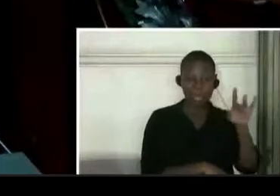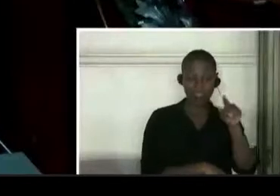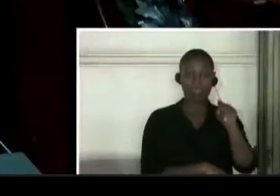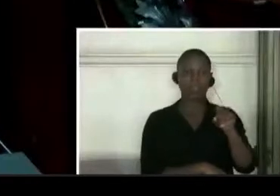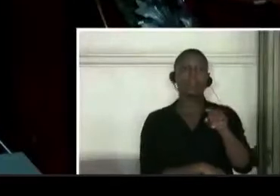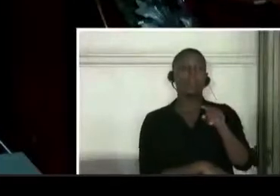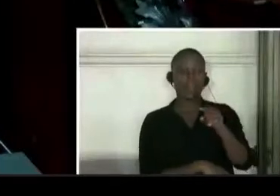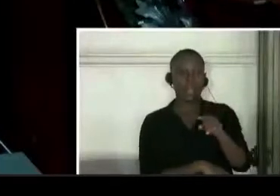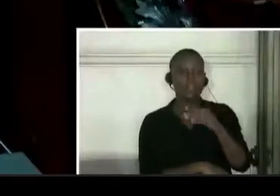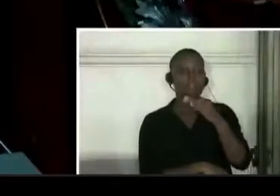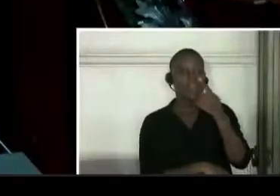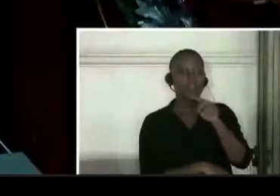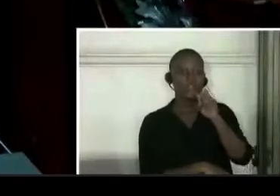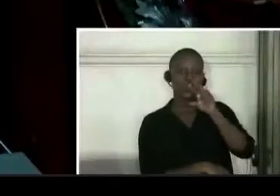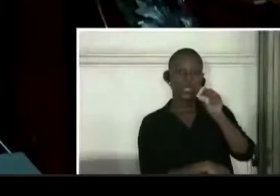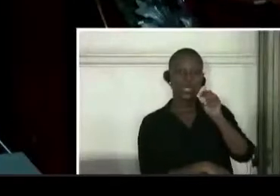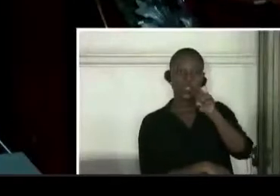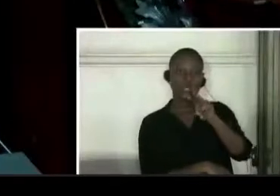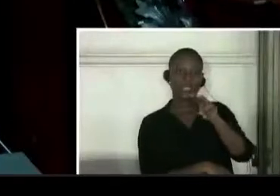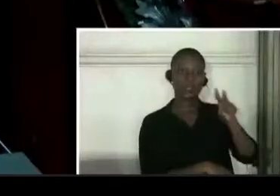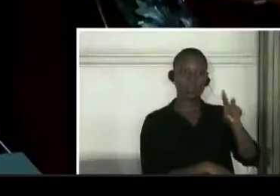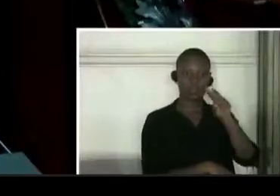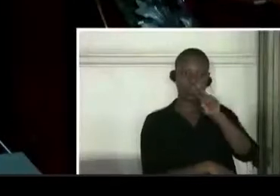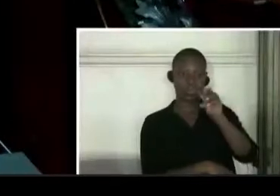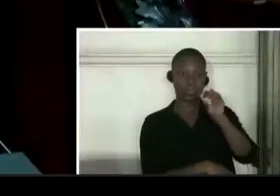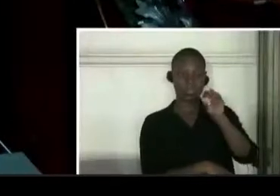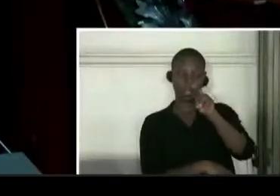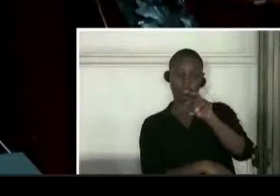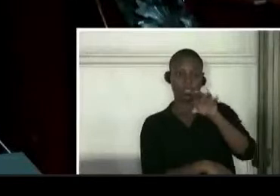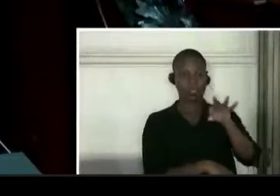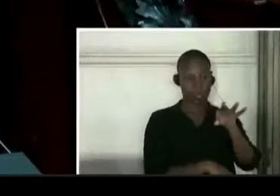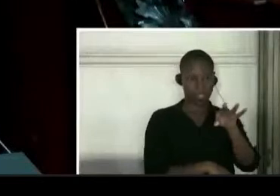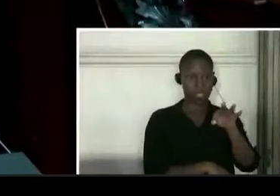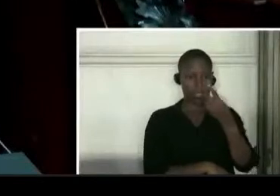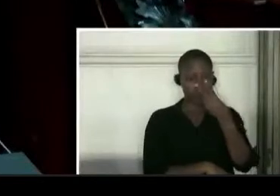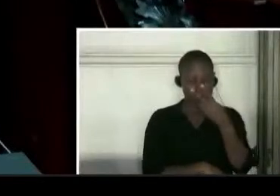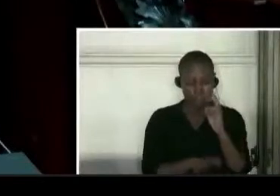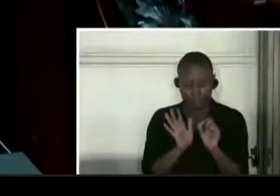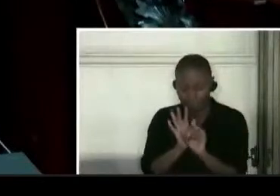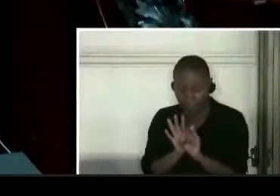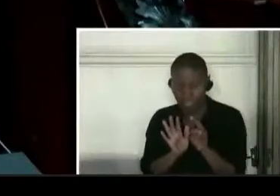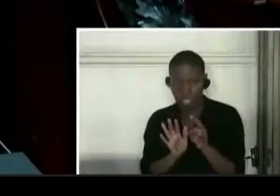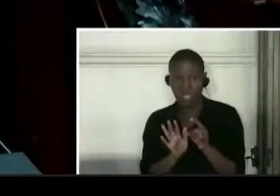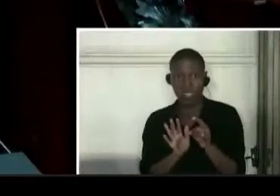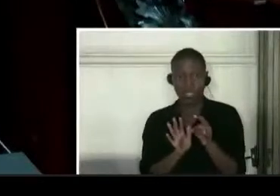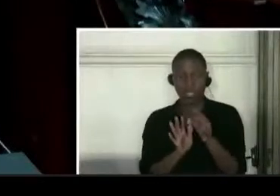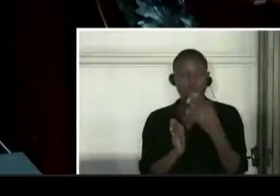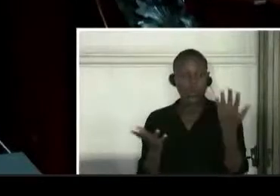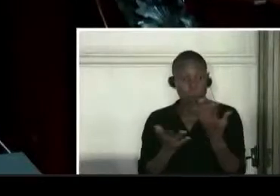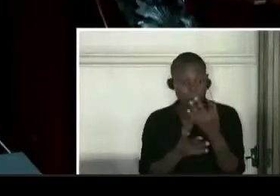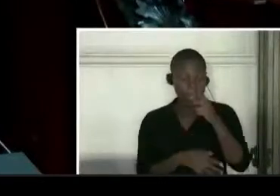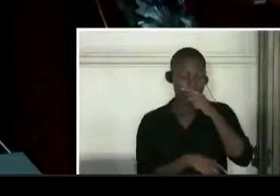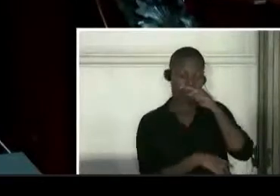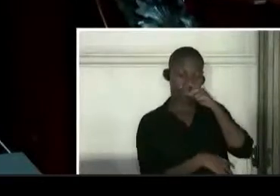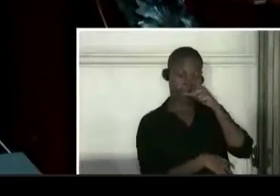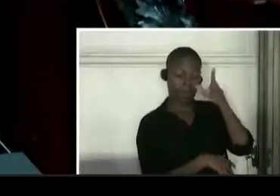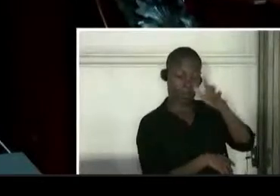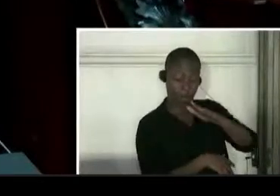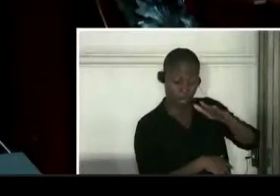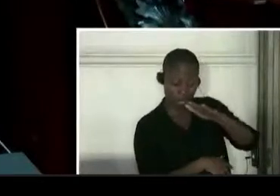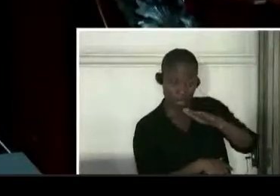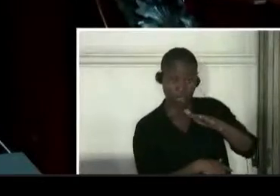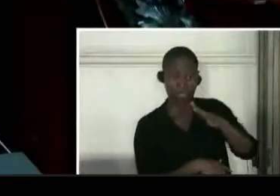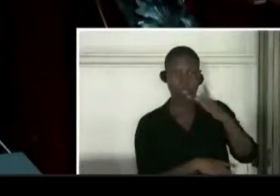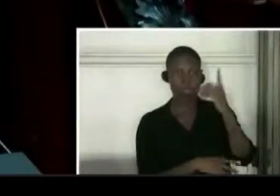In addressing these patterns, we have assessed the unique needs and potentials of various rural and urban areas in many present